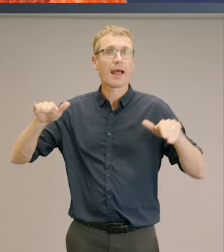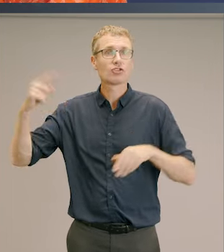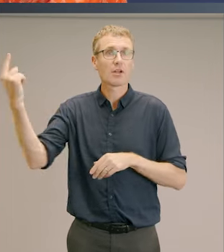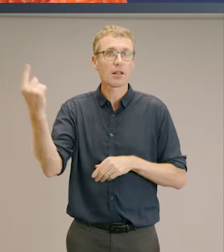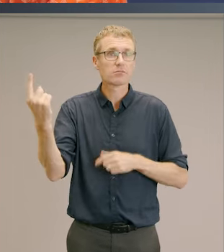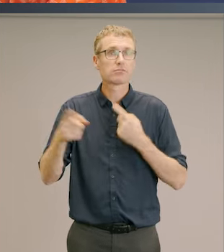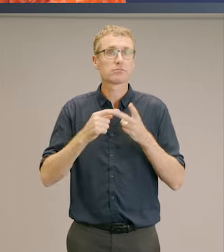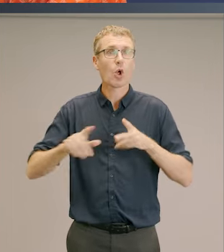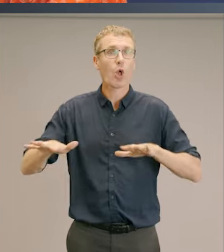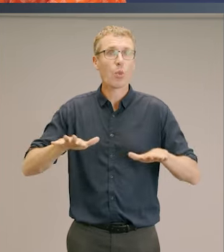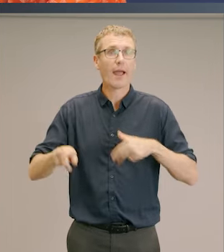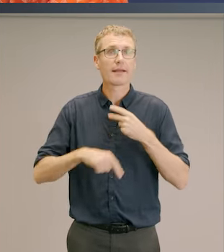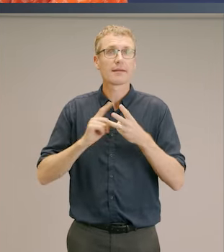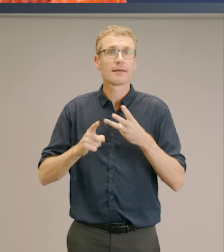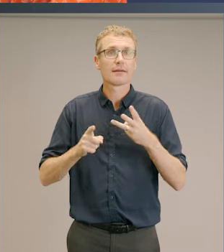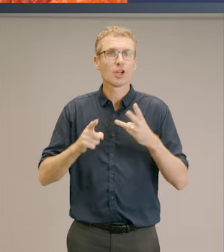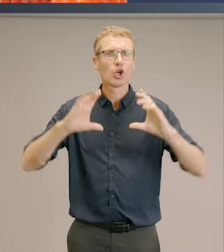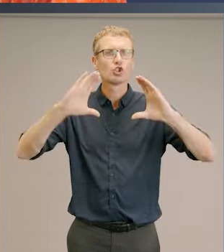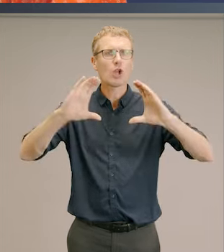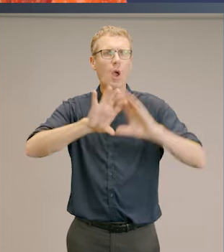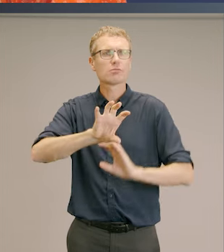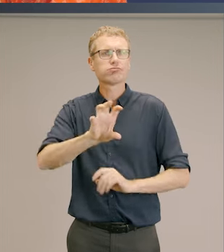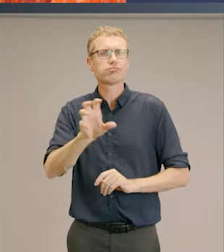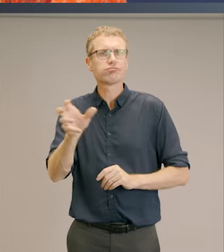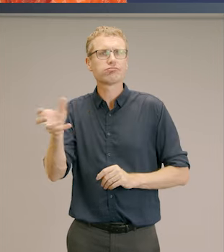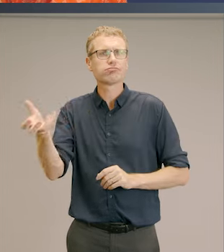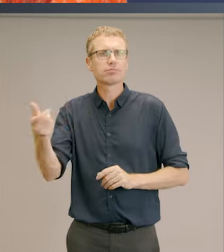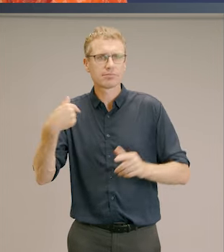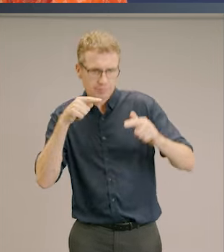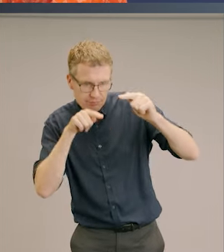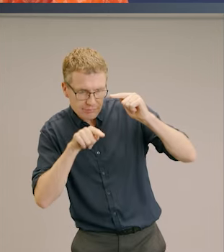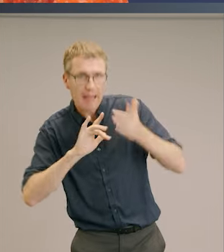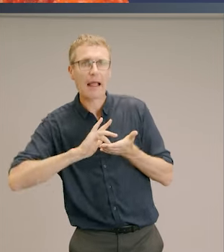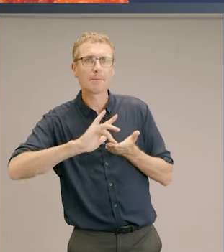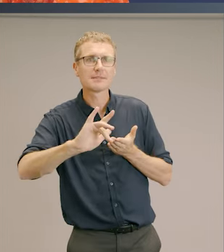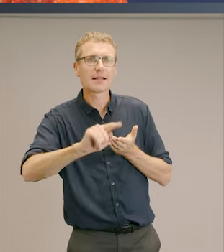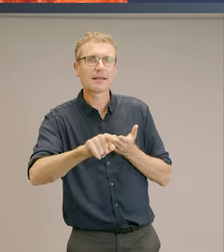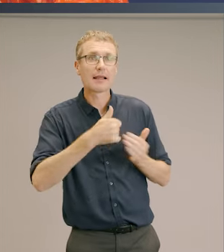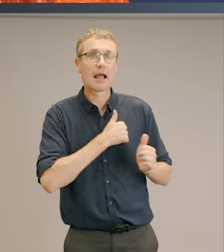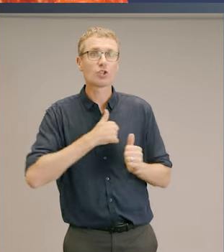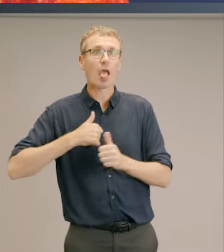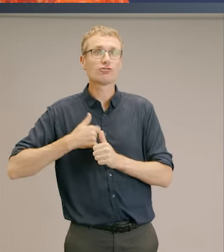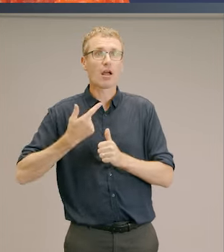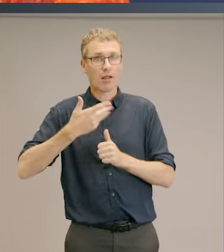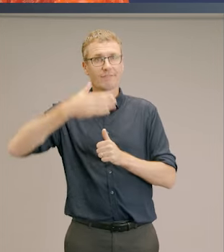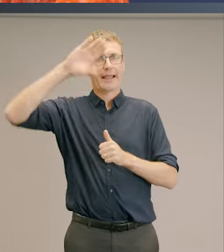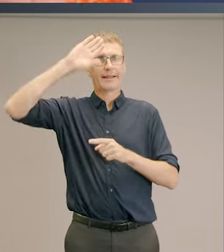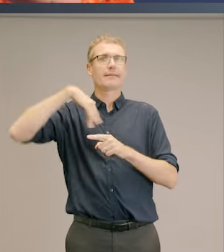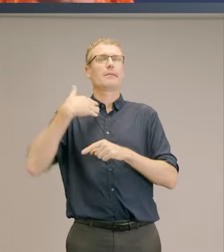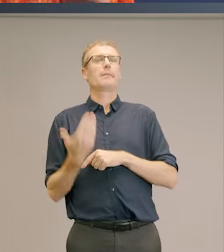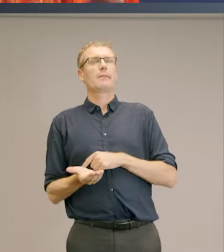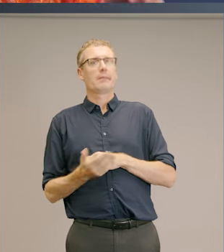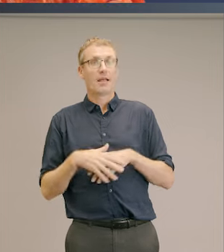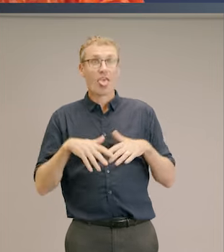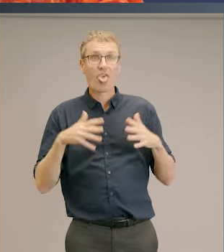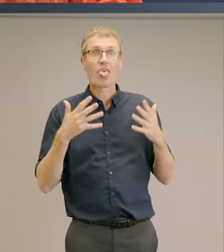were angels. There was an earthquake. The tombstone rolled back. The tomb was empty. And the